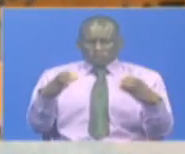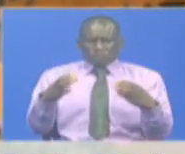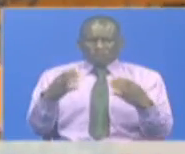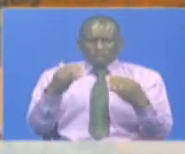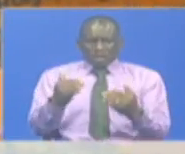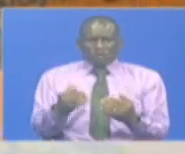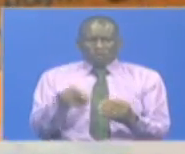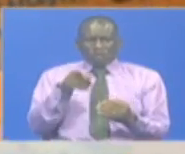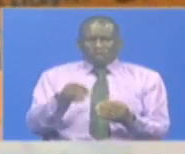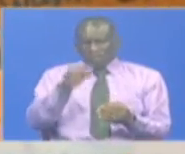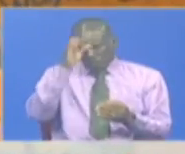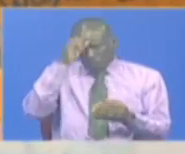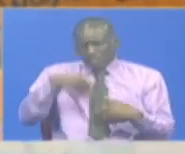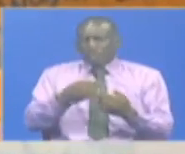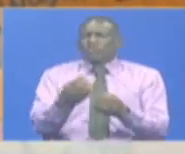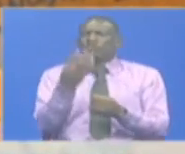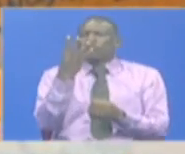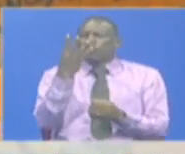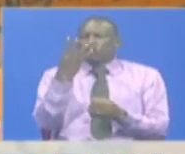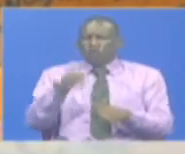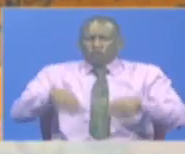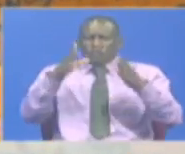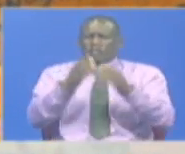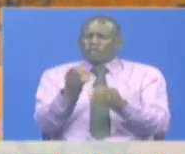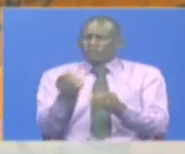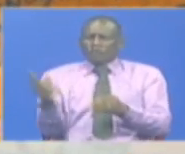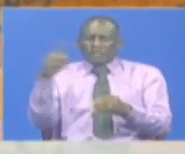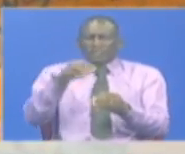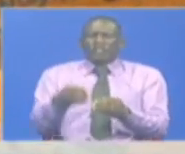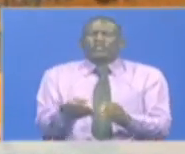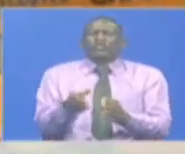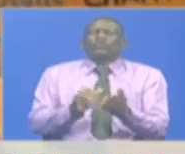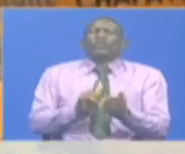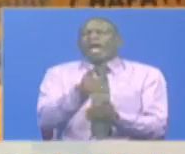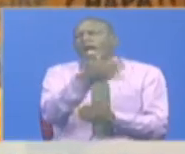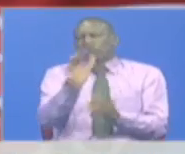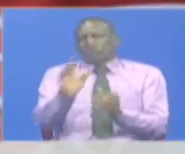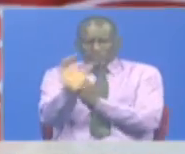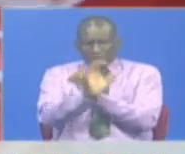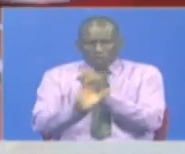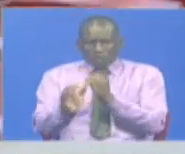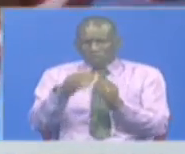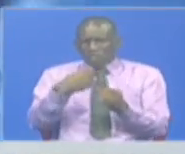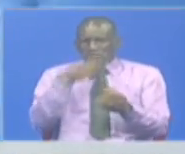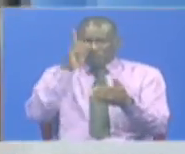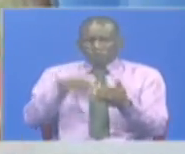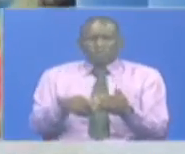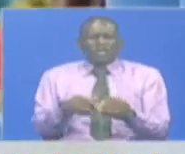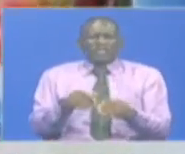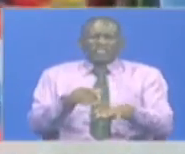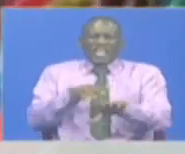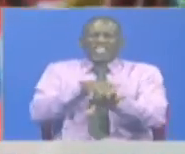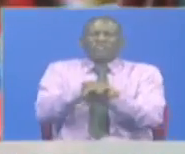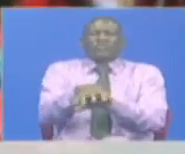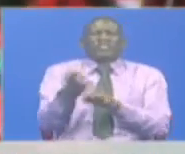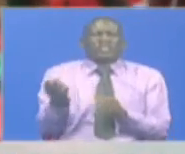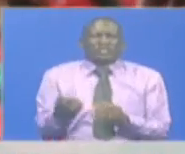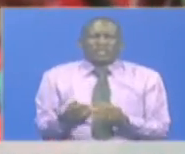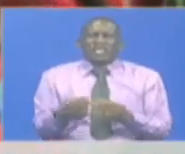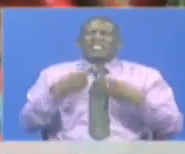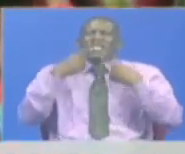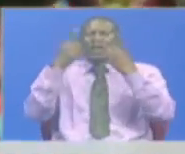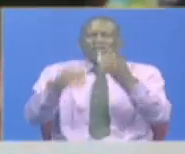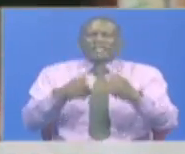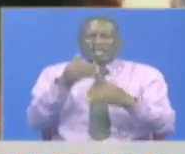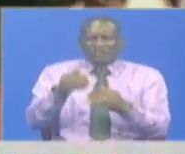gave the four officials a few days to leave the country over what they termed as unacceptable interference. The announcement came amid low testing